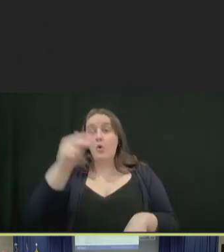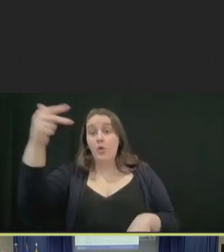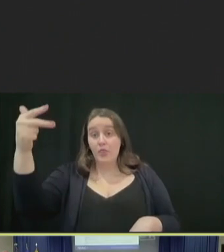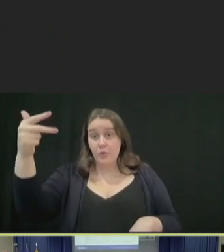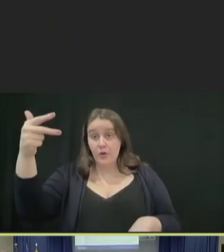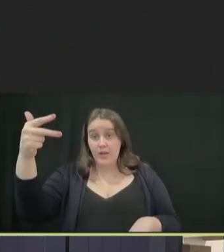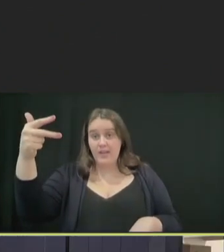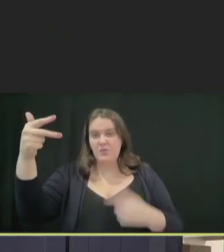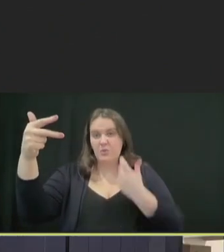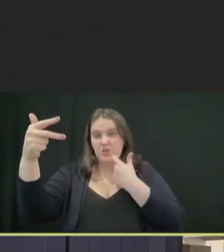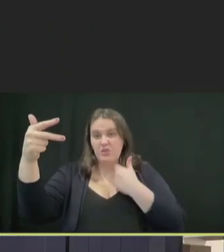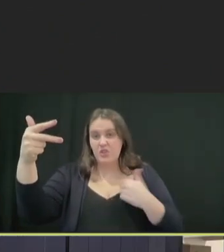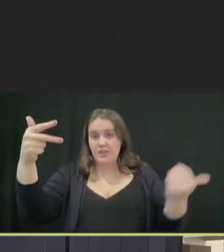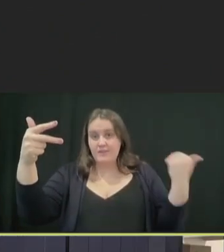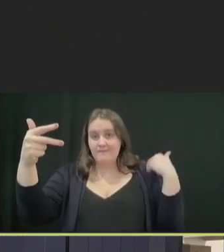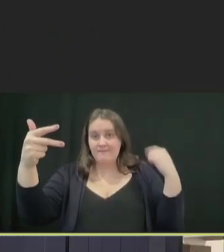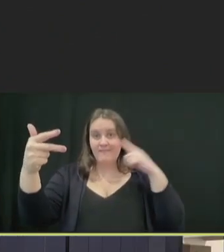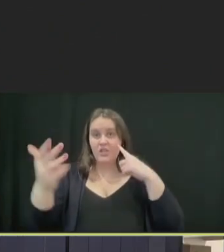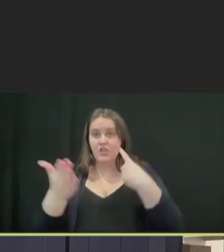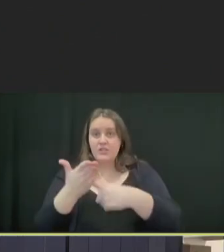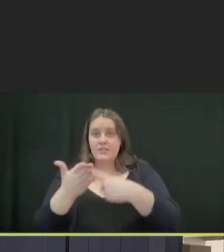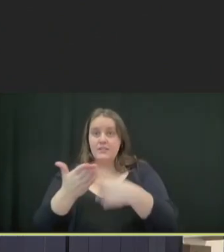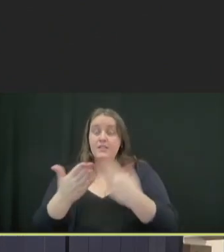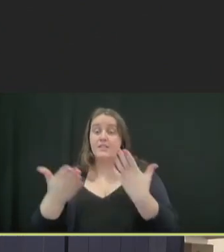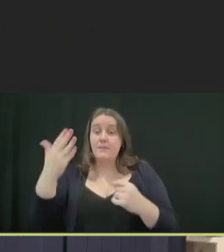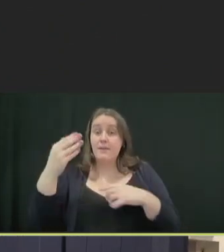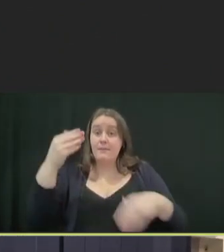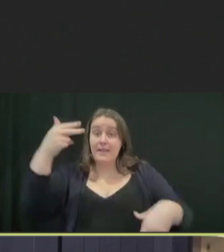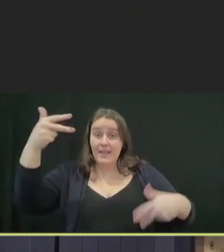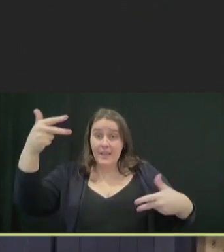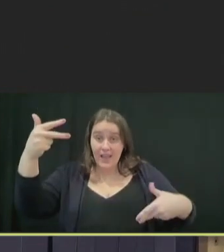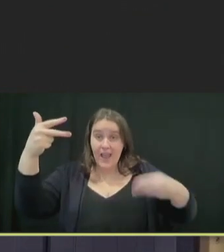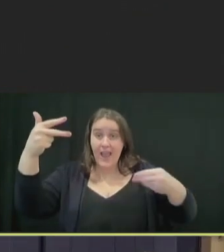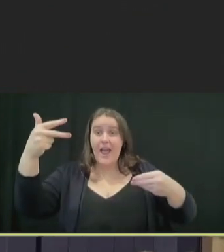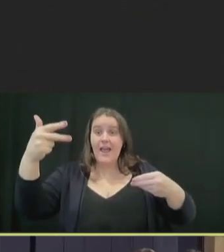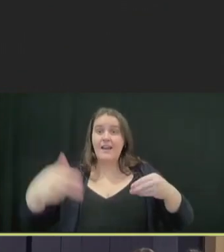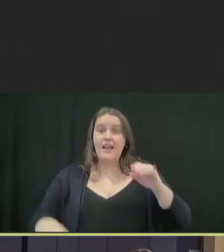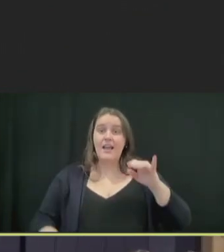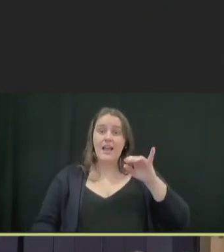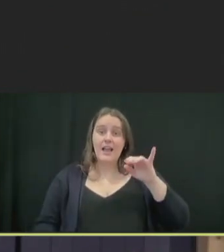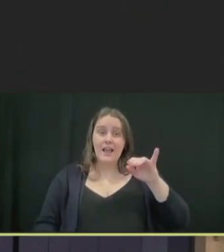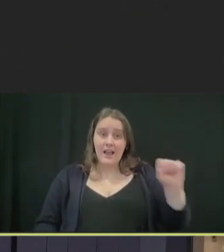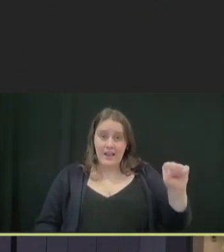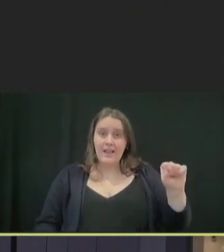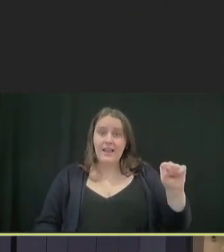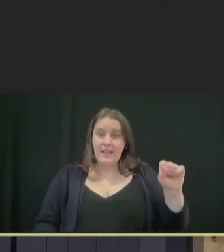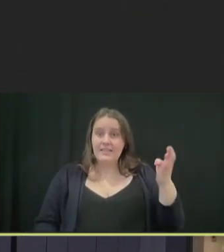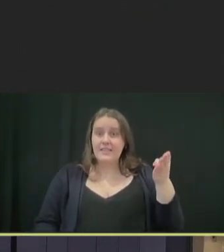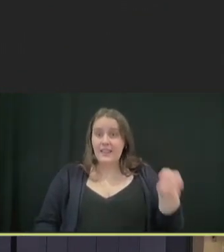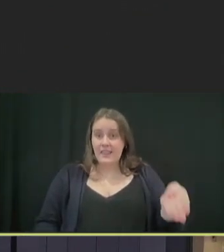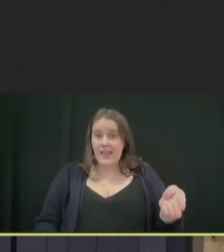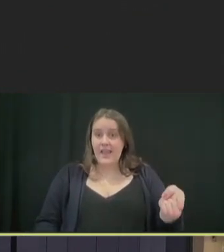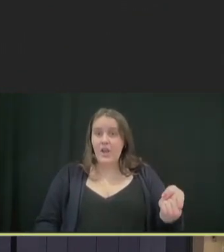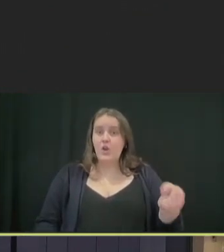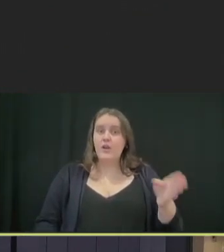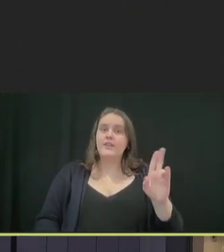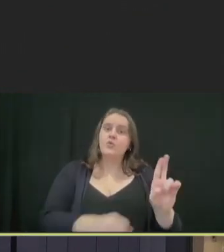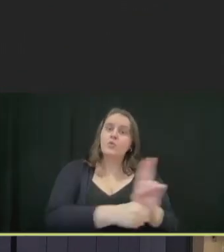that we were just discussing, if you could add something about IAS there and their use to support providers and the